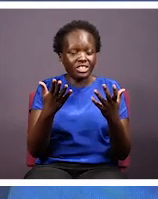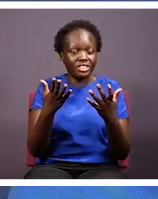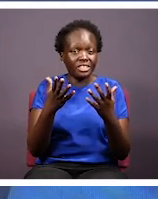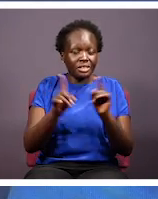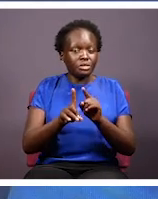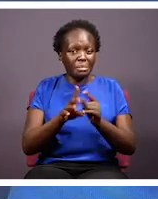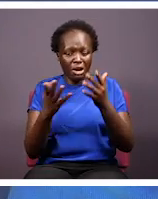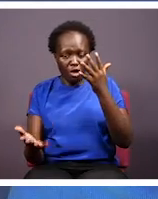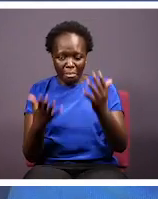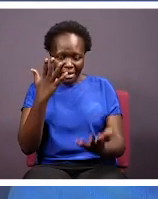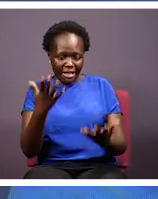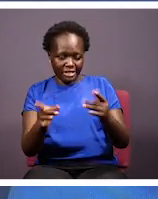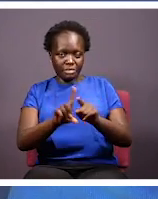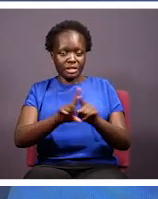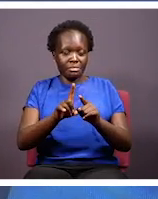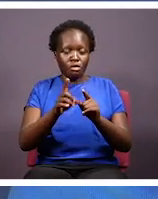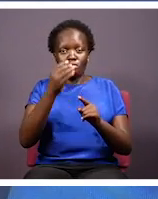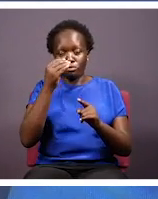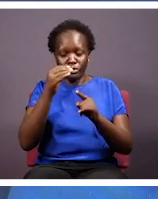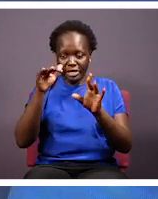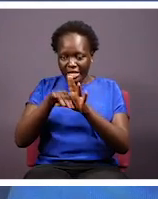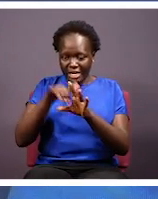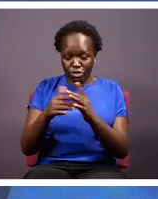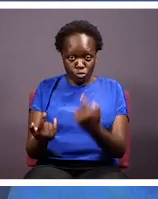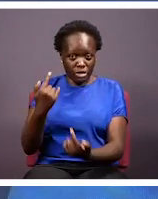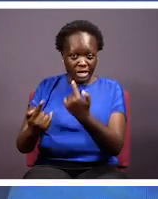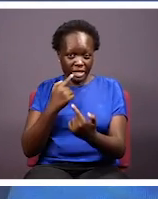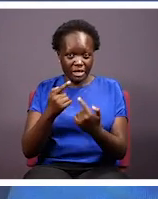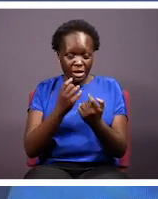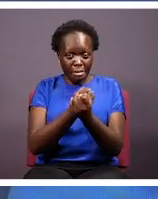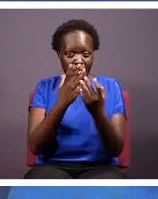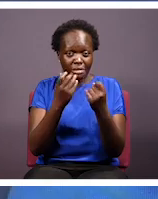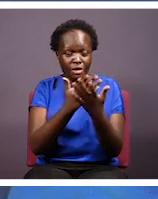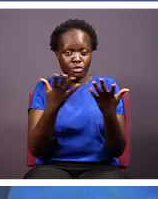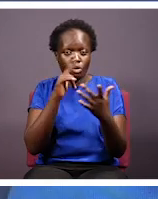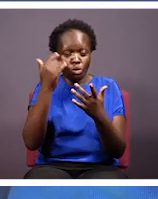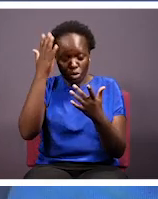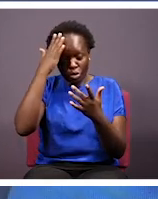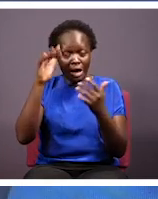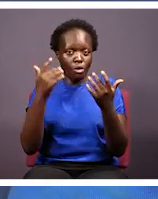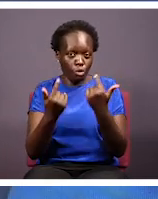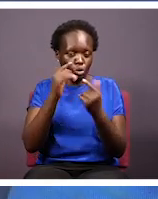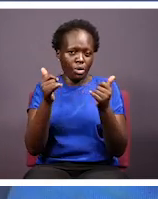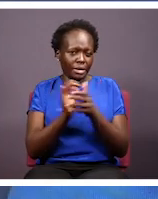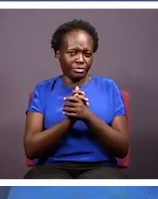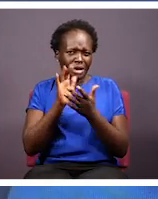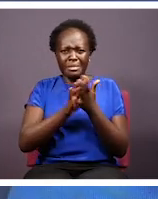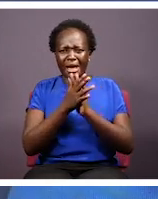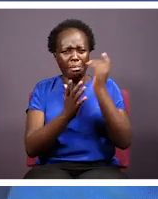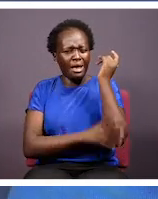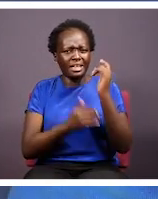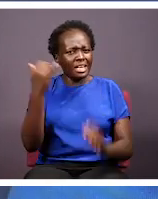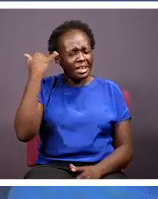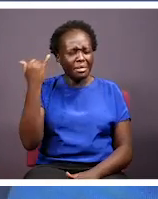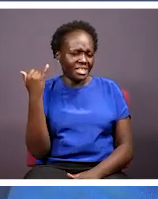food in the cooking pot at least for those of you who know how to cook it will be very absurd for you to